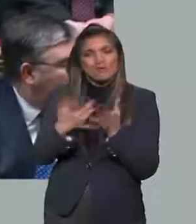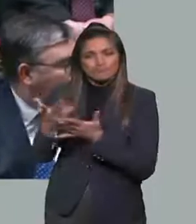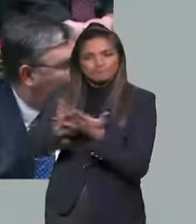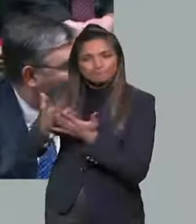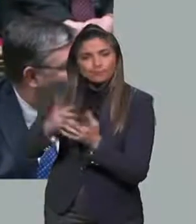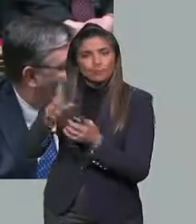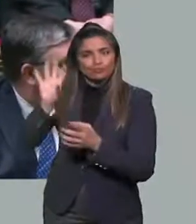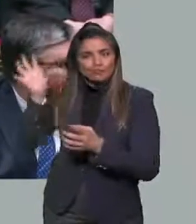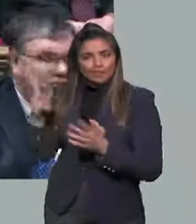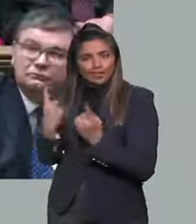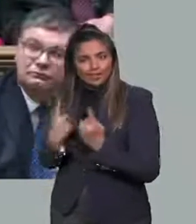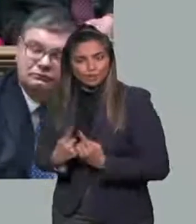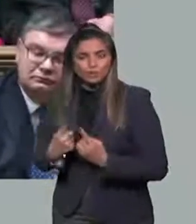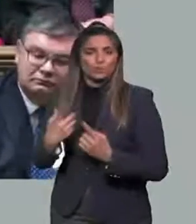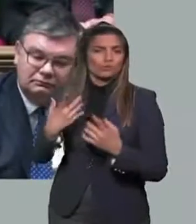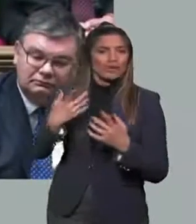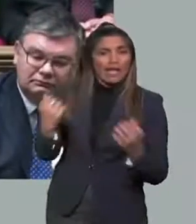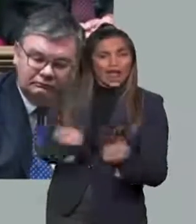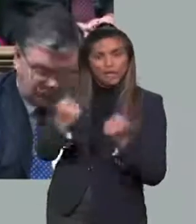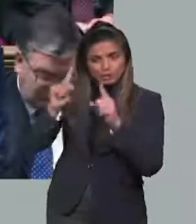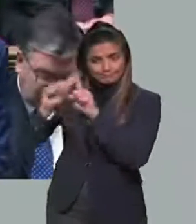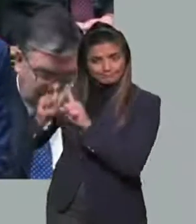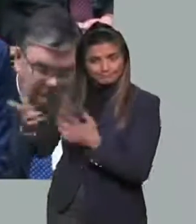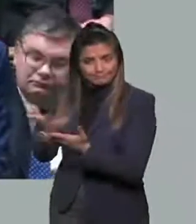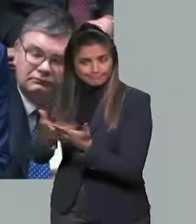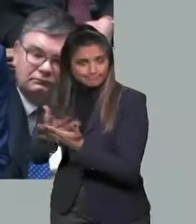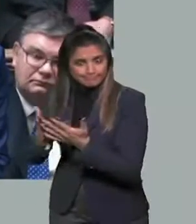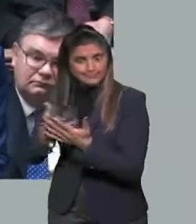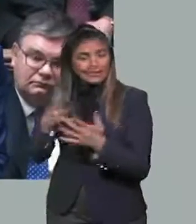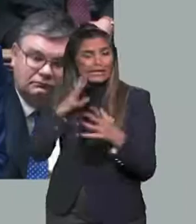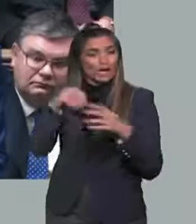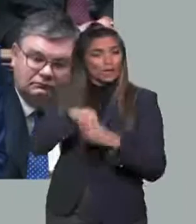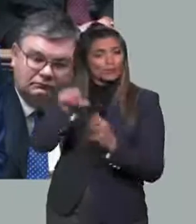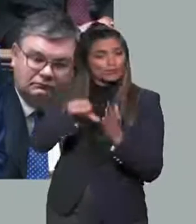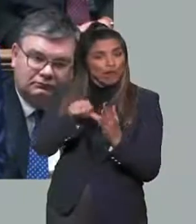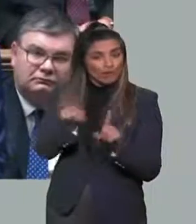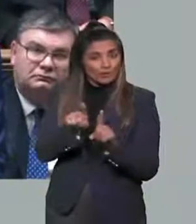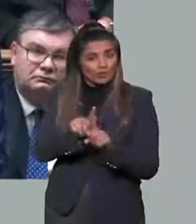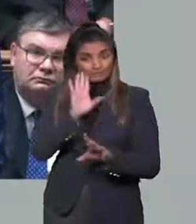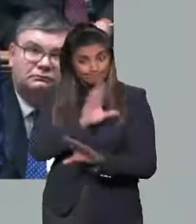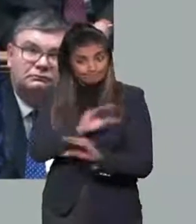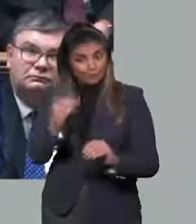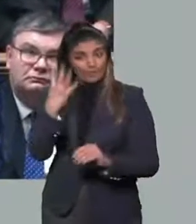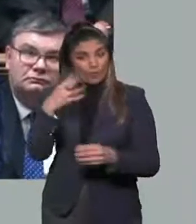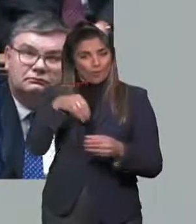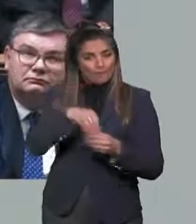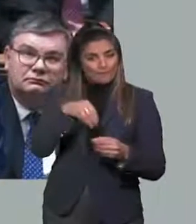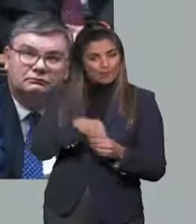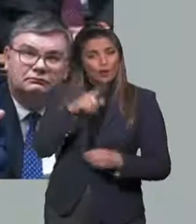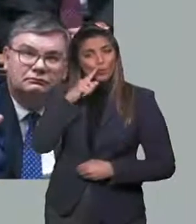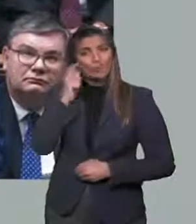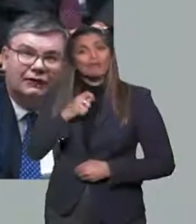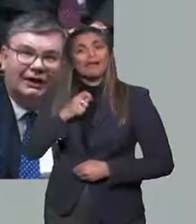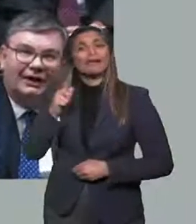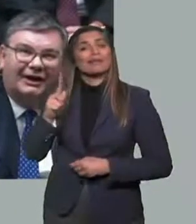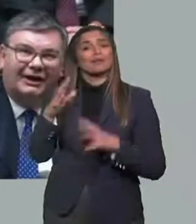Iran. Mr. Speaker, with your forbearance, may I also say that I understand that 4 members of the Ukrainian Parliament are here with us in the